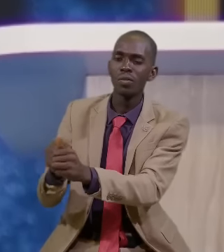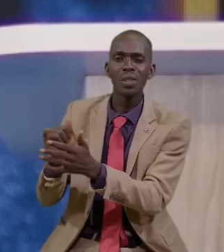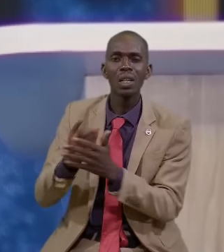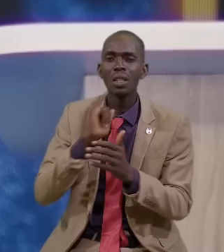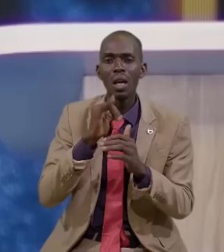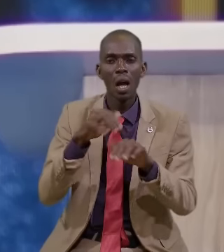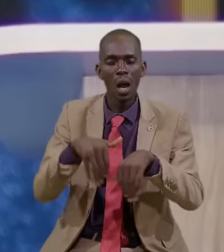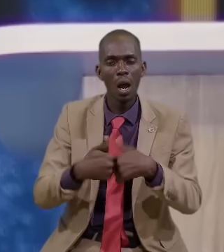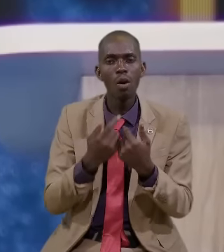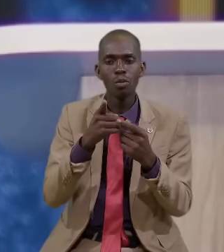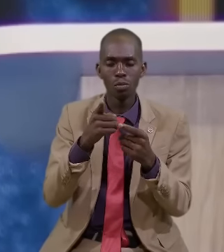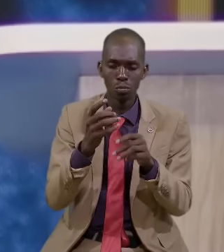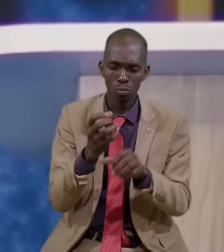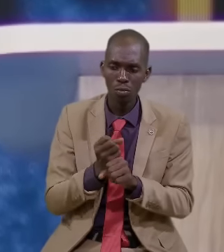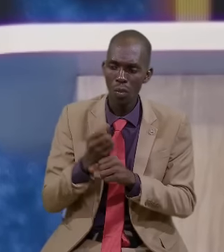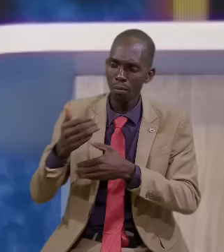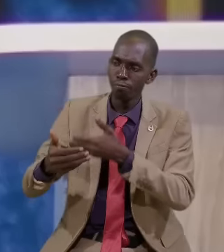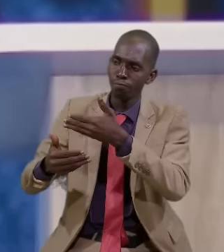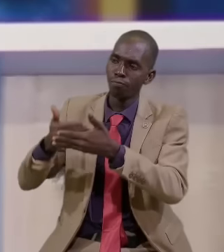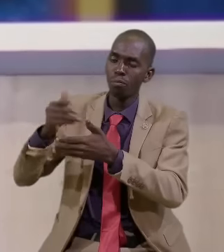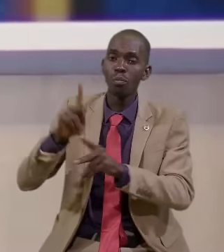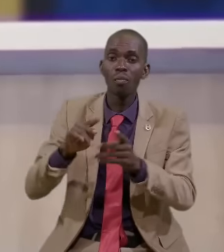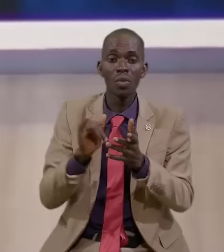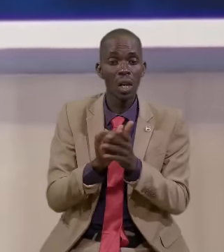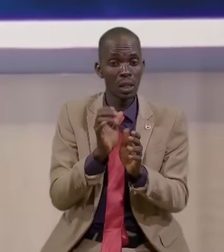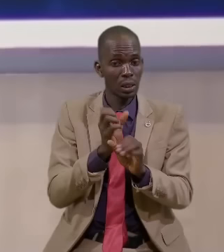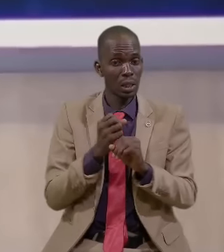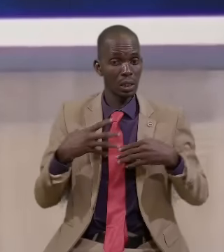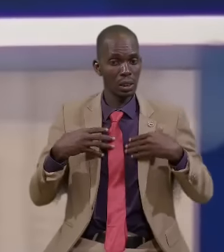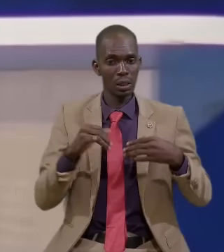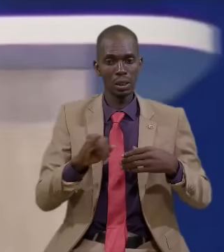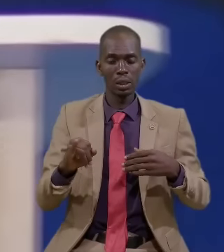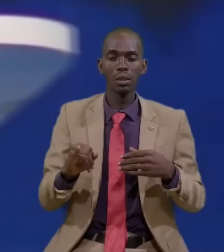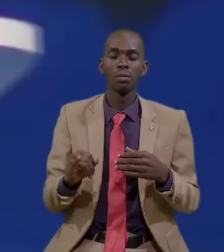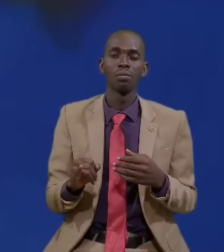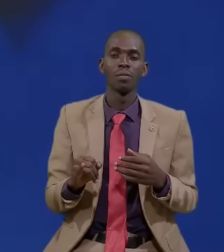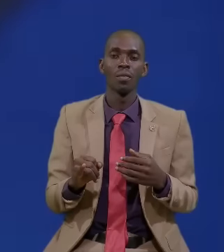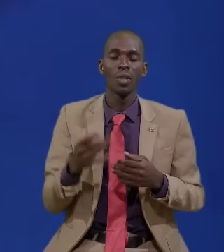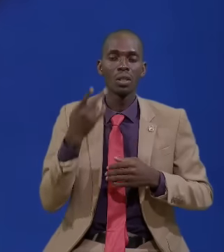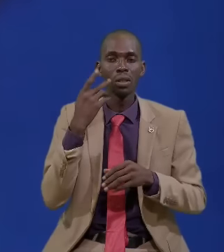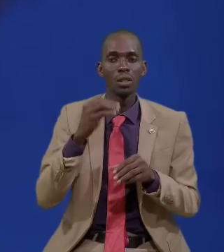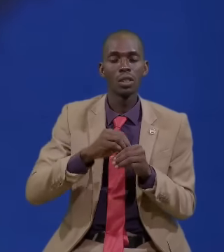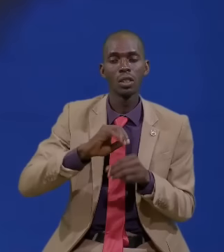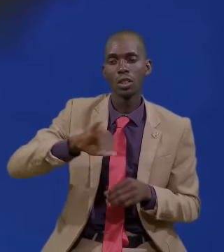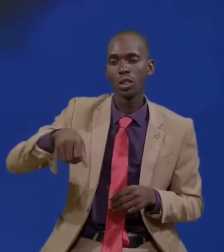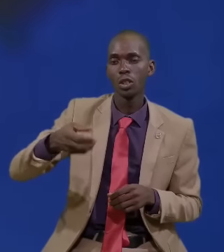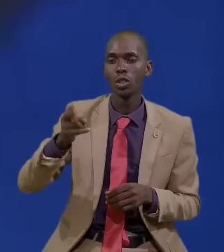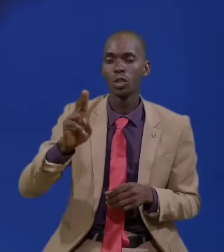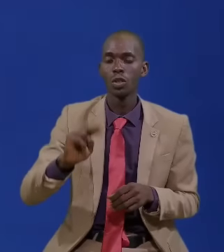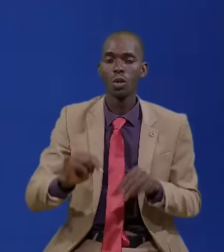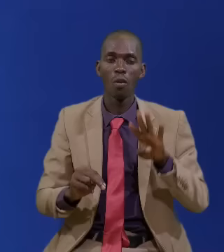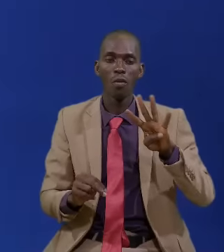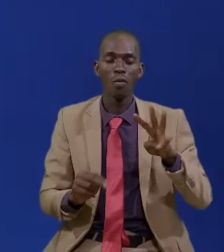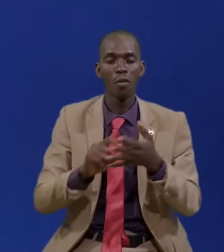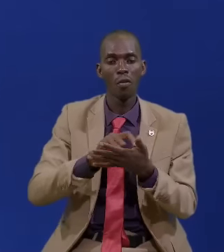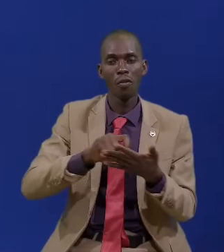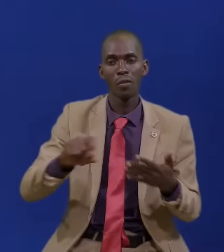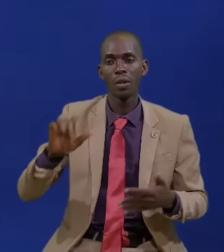that were healed by the Lord. It tells us in John chapter 4. I'm reading from verse 51.